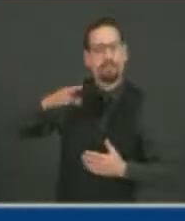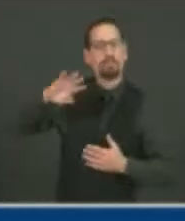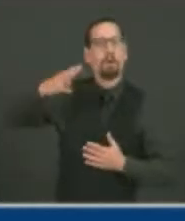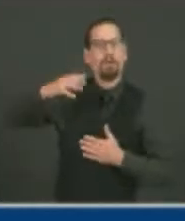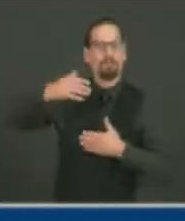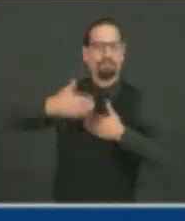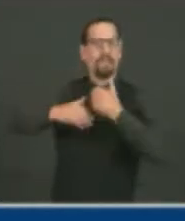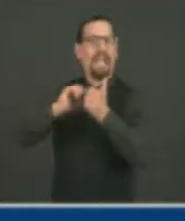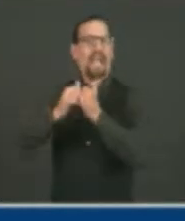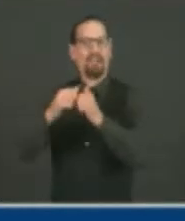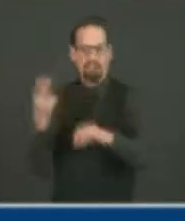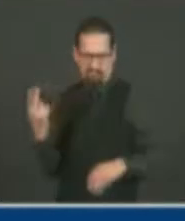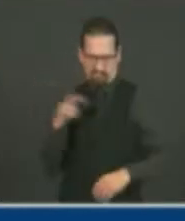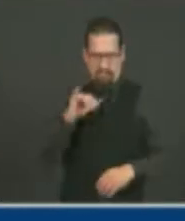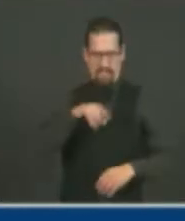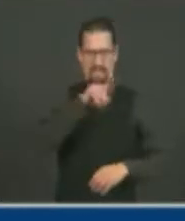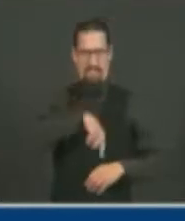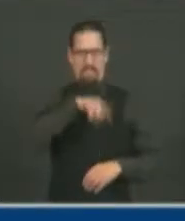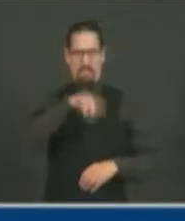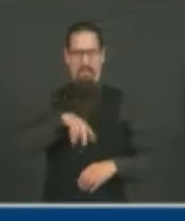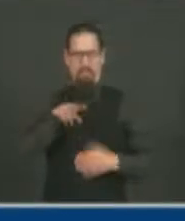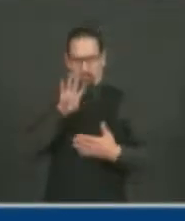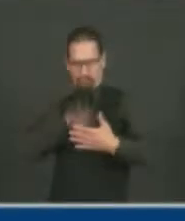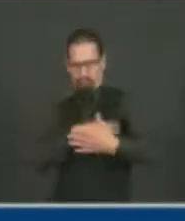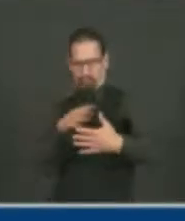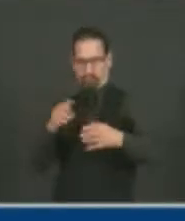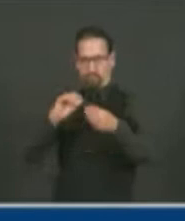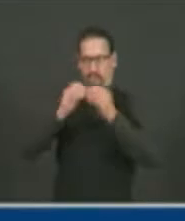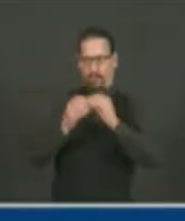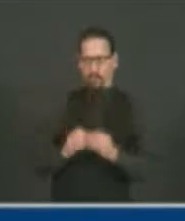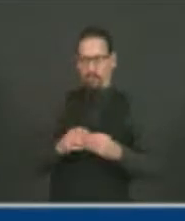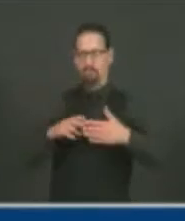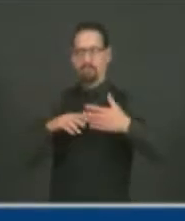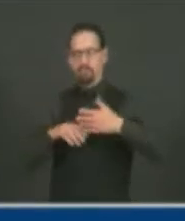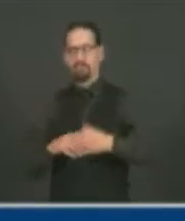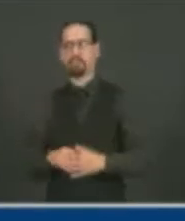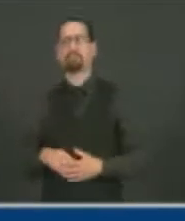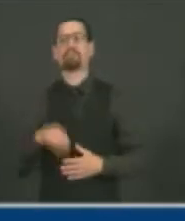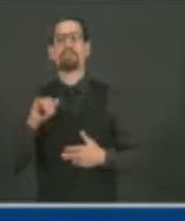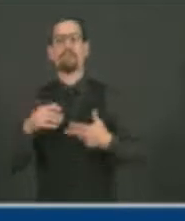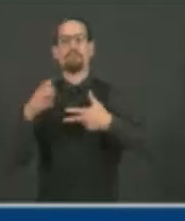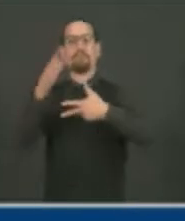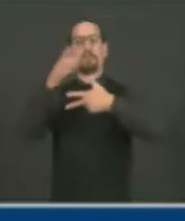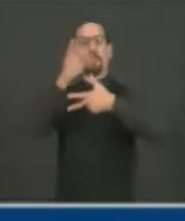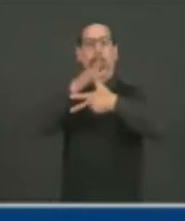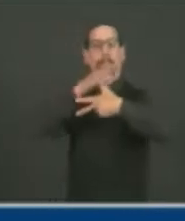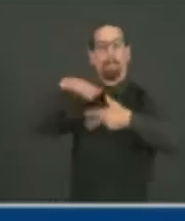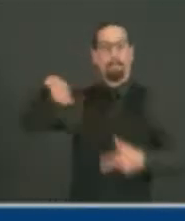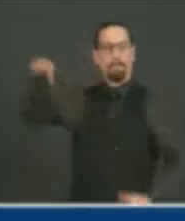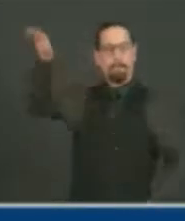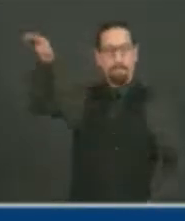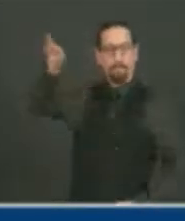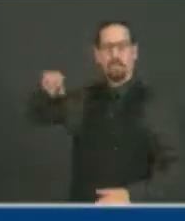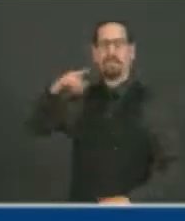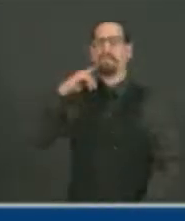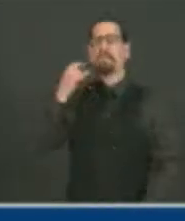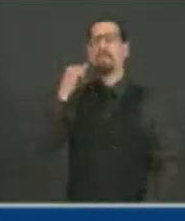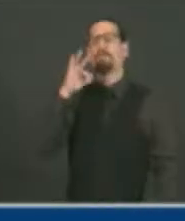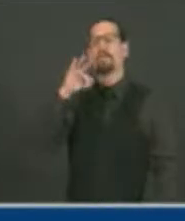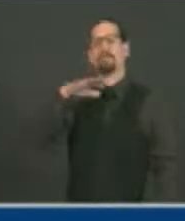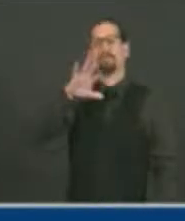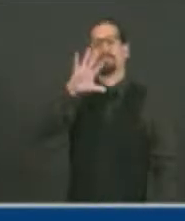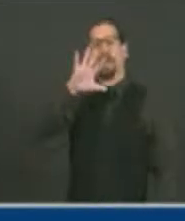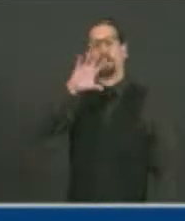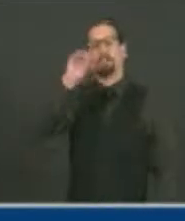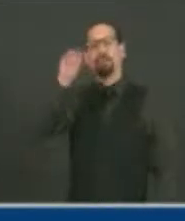you, 5% is the metric we use for our quarantine requirement from other states. That's when we impose the